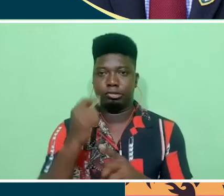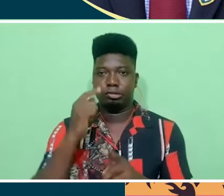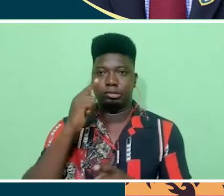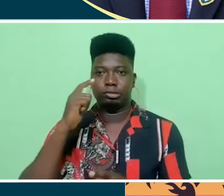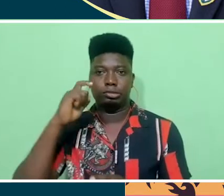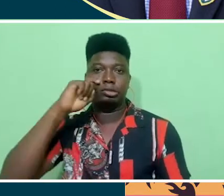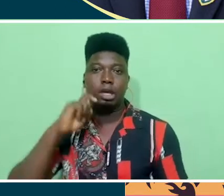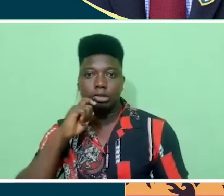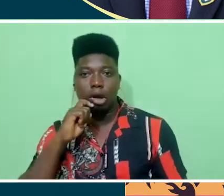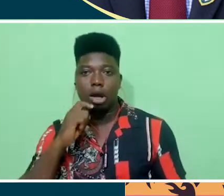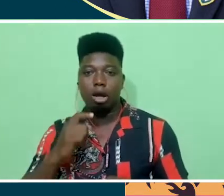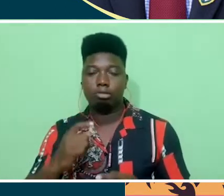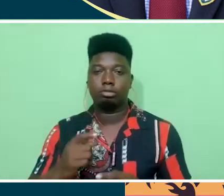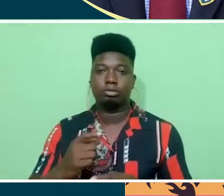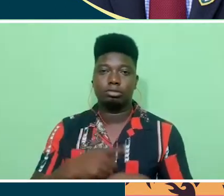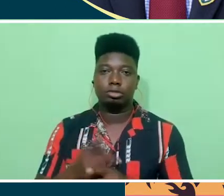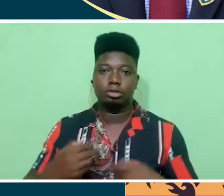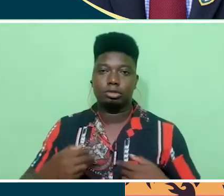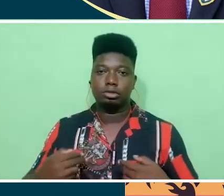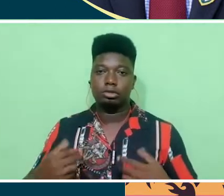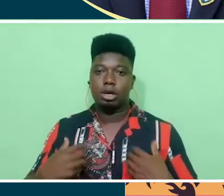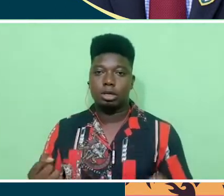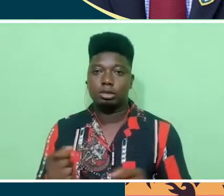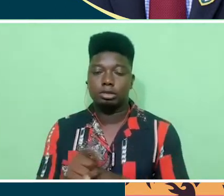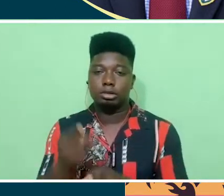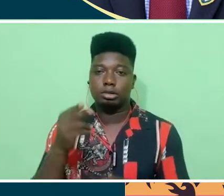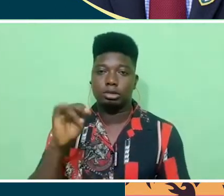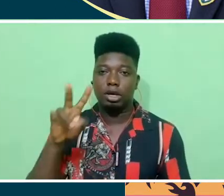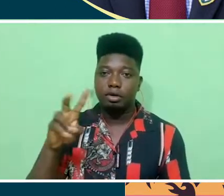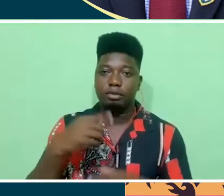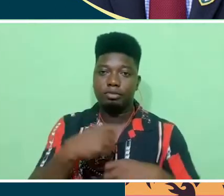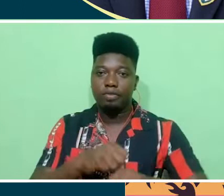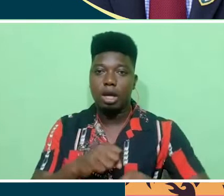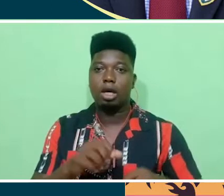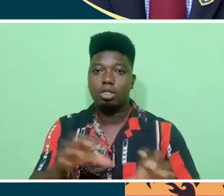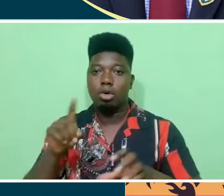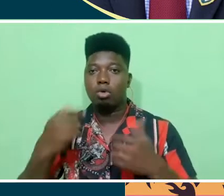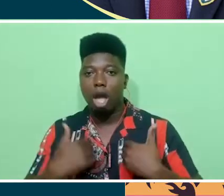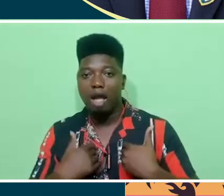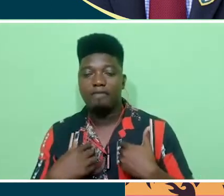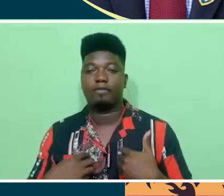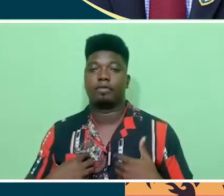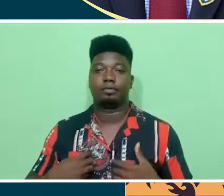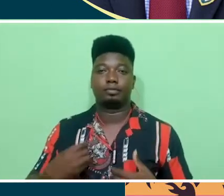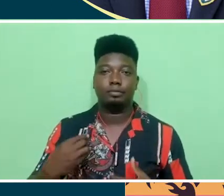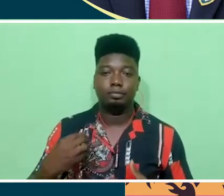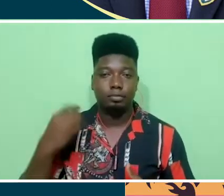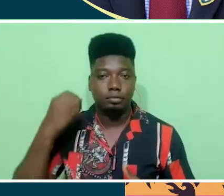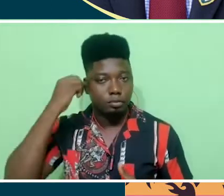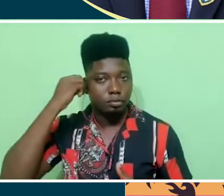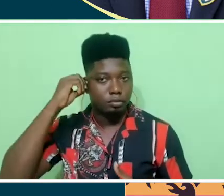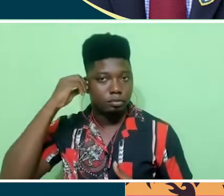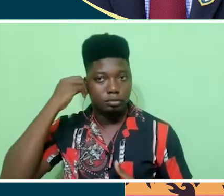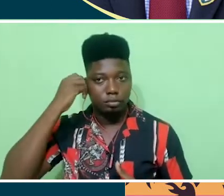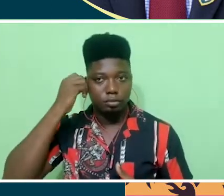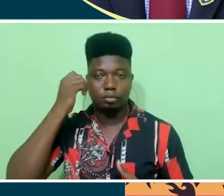tackling HIV and prevention and youth empowerment? Did you have other male identifying leaders to look to within that